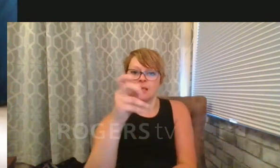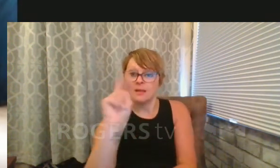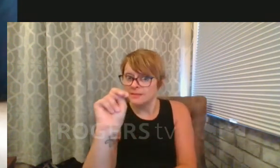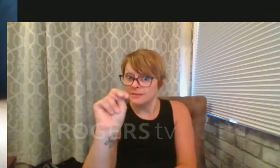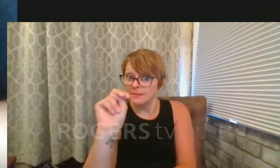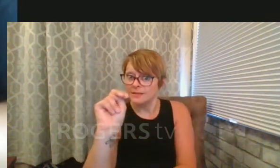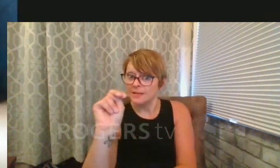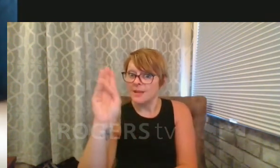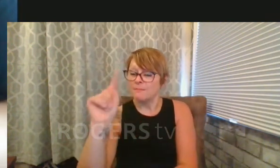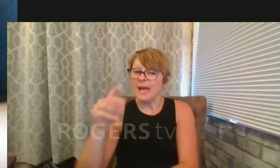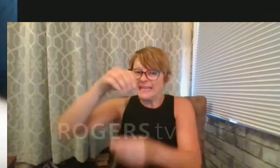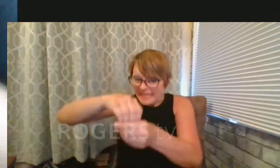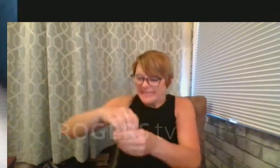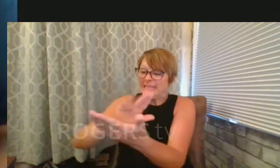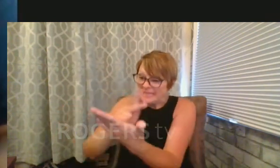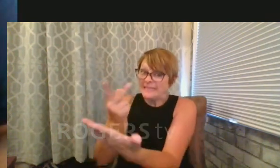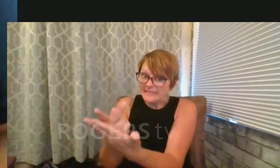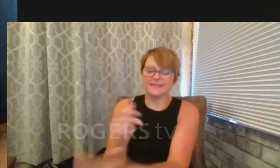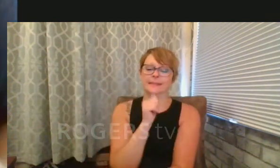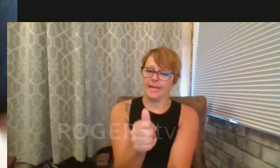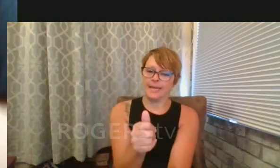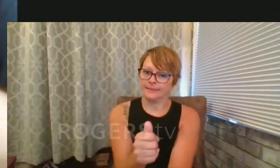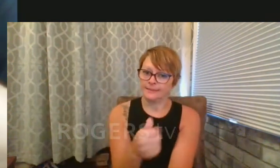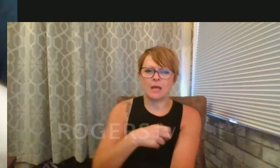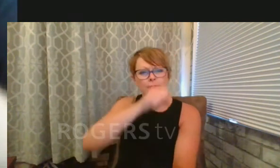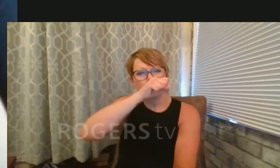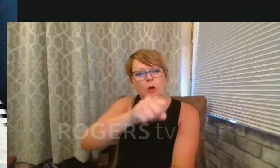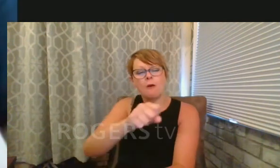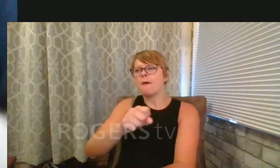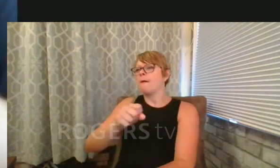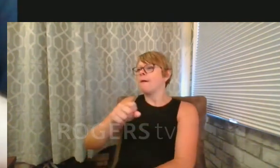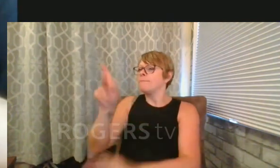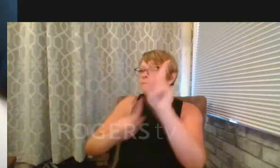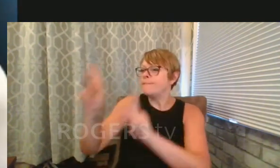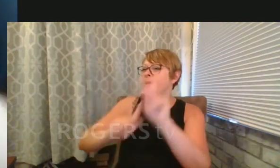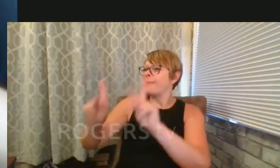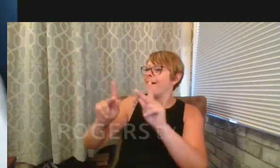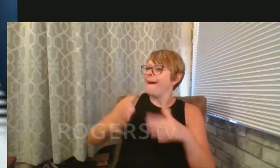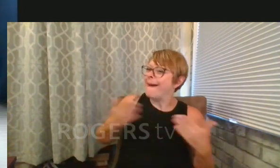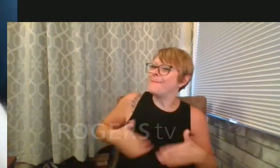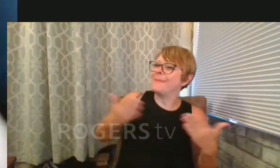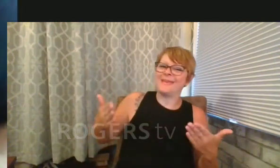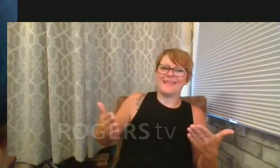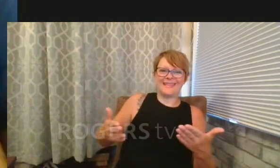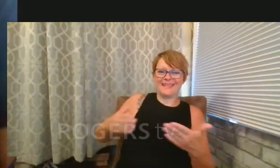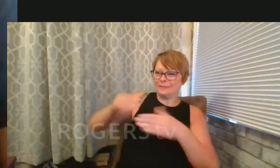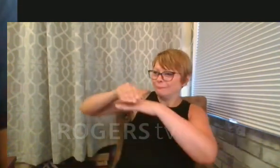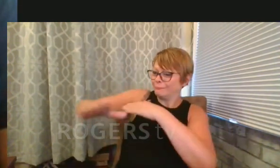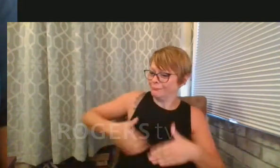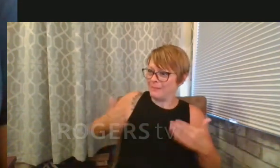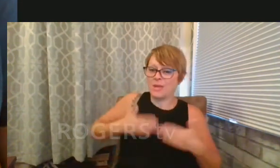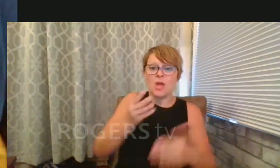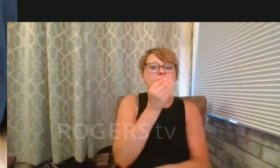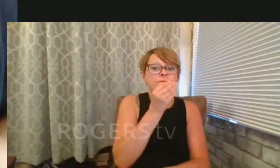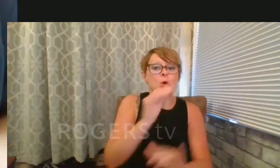the kitchen per se. I love making people happy. I love communicating. Food is one way of communicating with